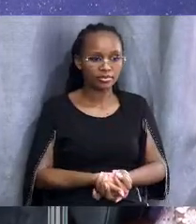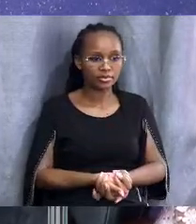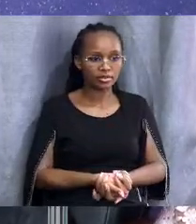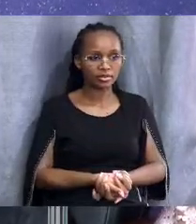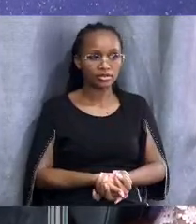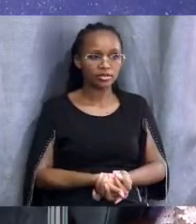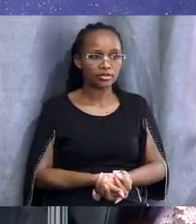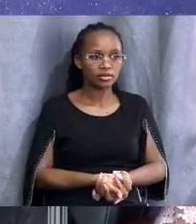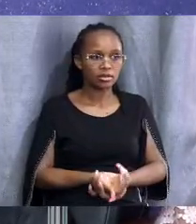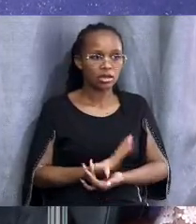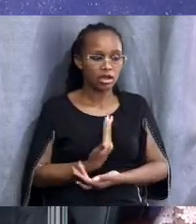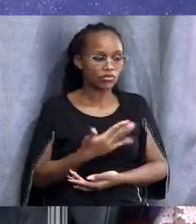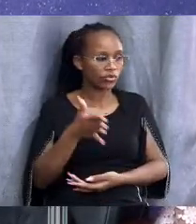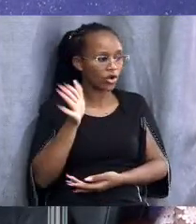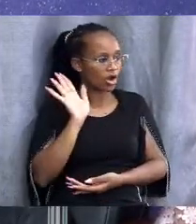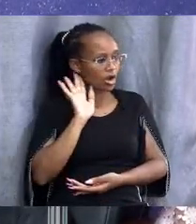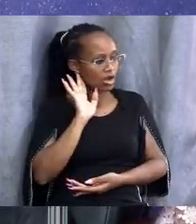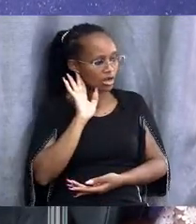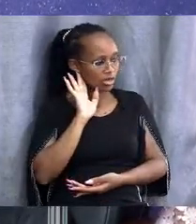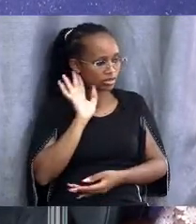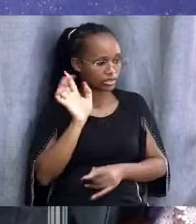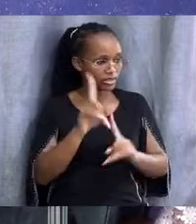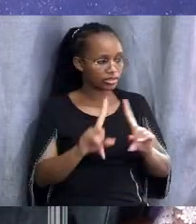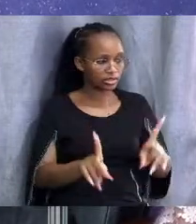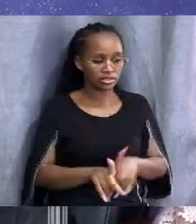we have not had this kind of